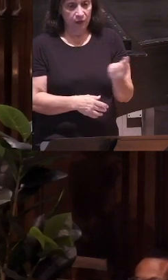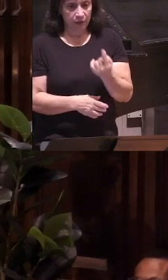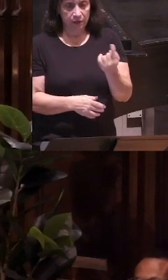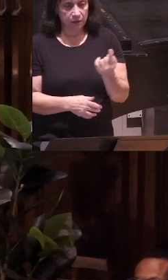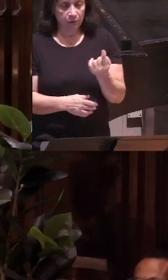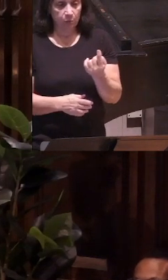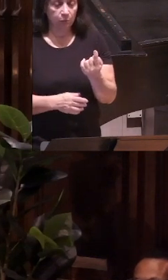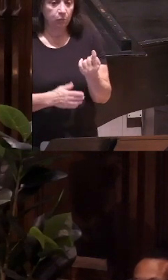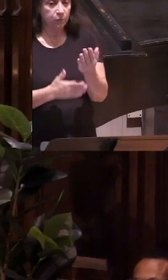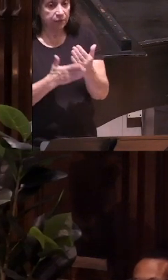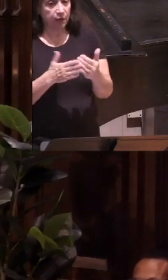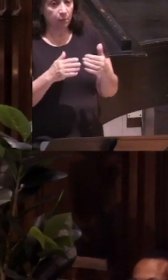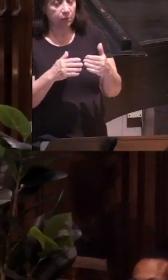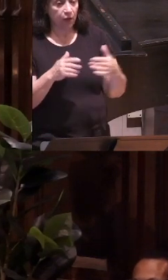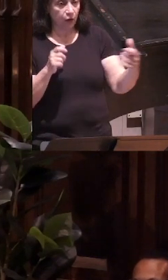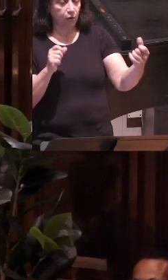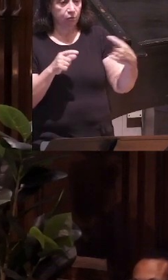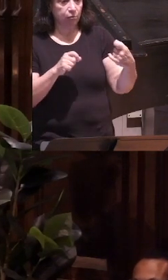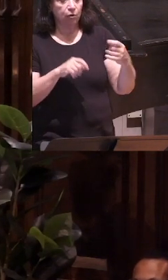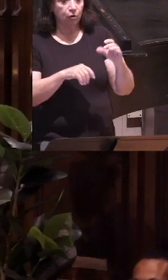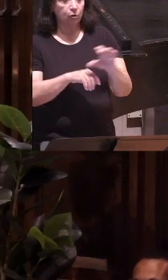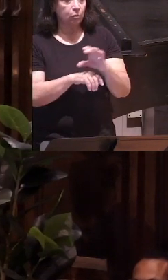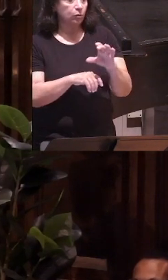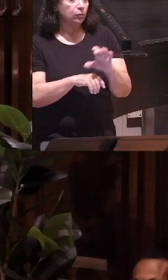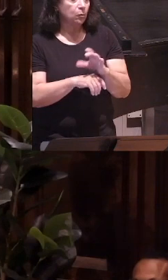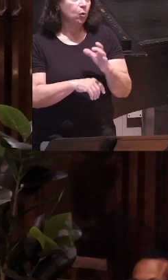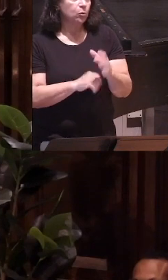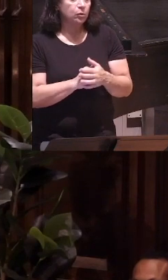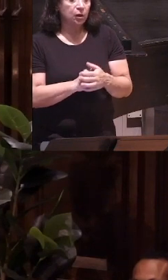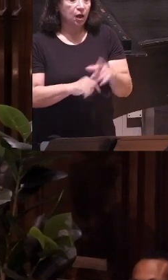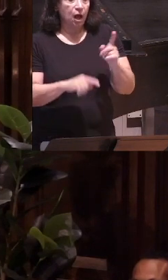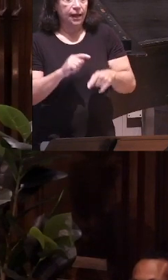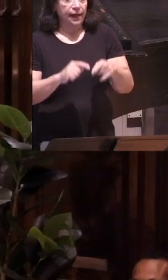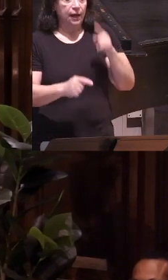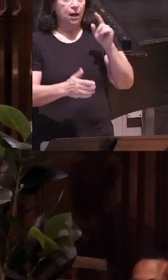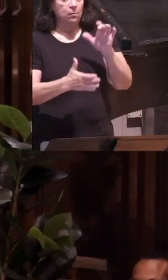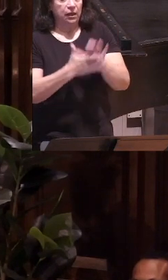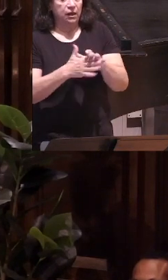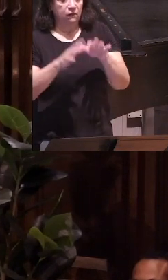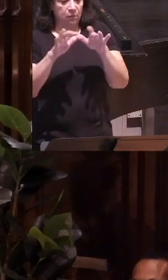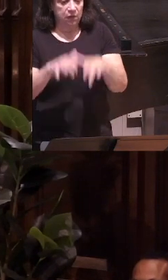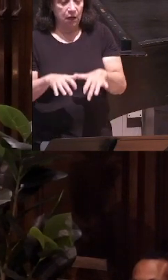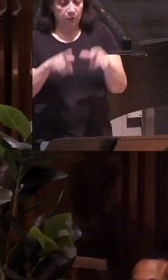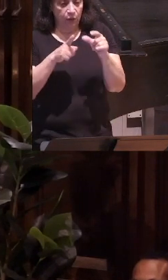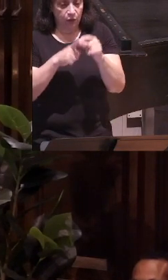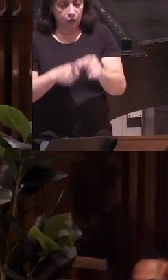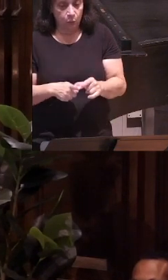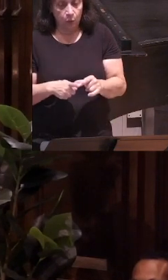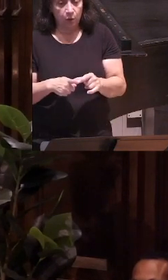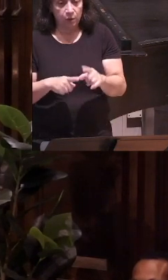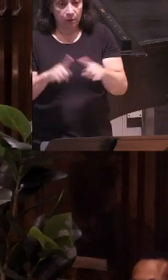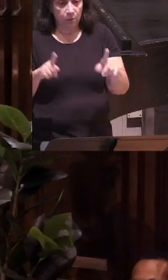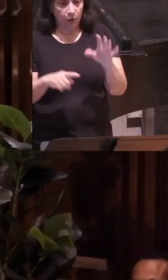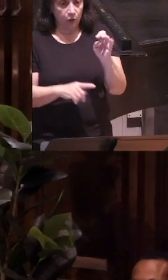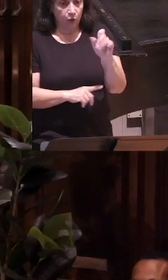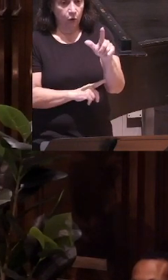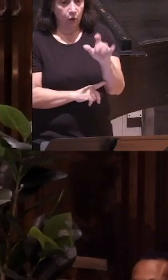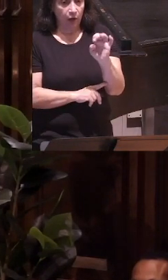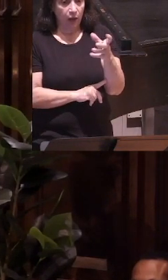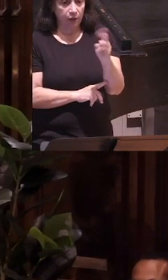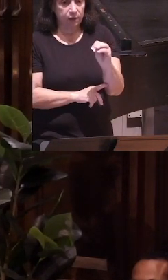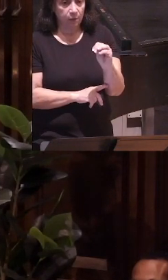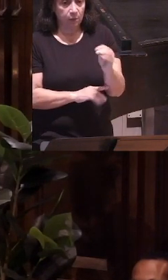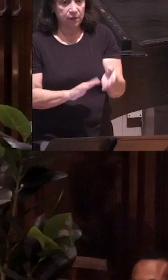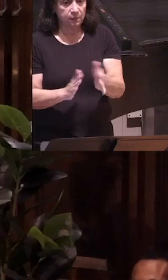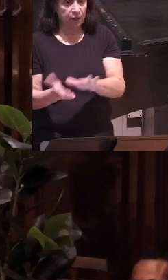remote, with an email that said, "I cannot believe I'm even typing these words, but Earl Exum has passed